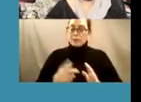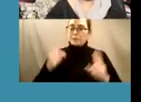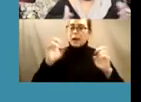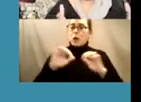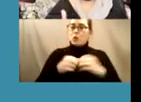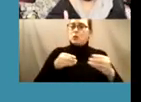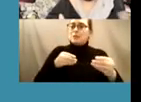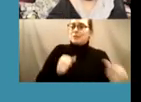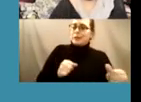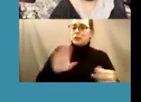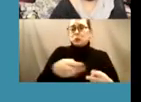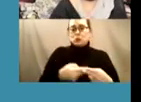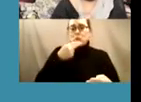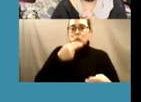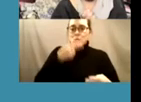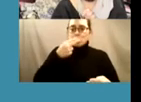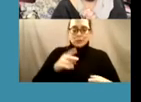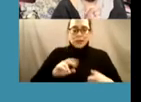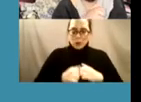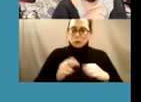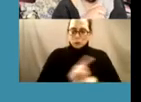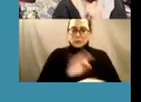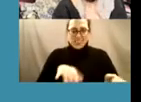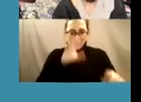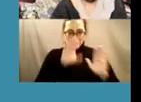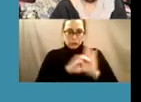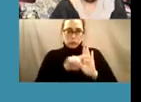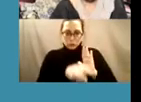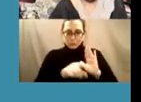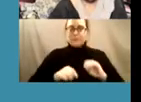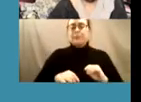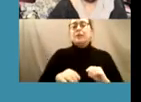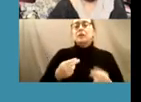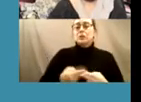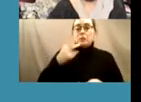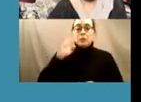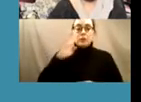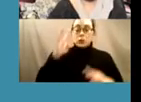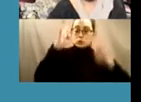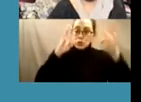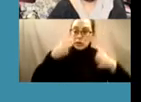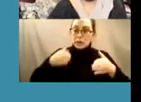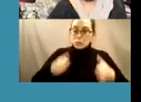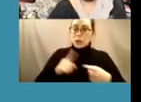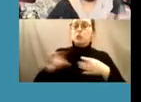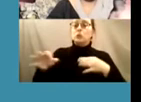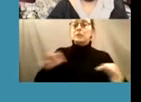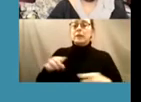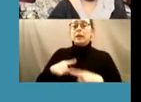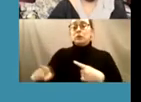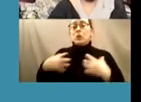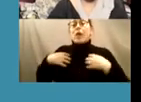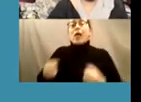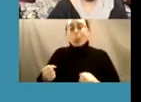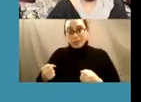day. And so that's kind of what this infographic that reads. The spoon theory is a creative way to explain to healthy friends, which I